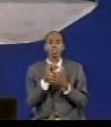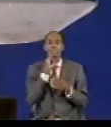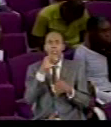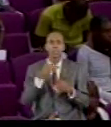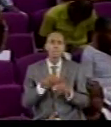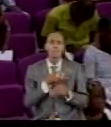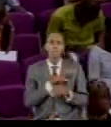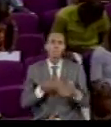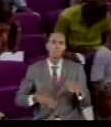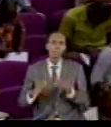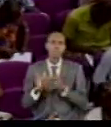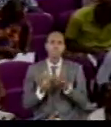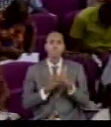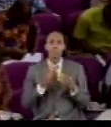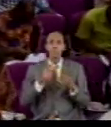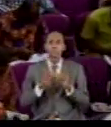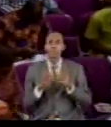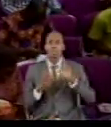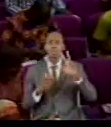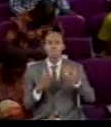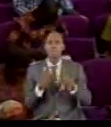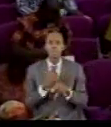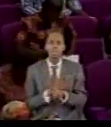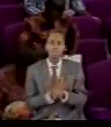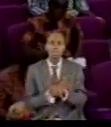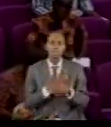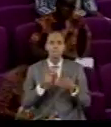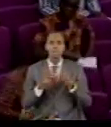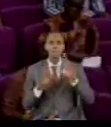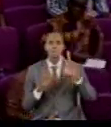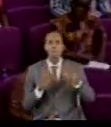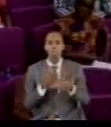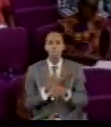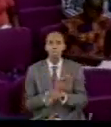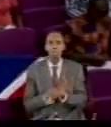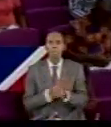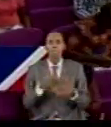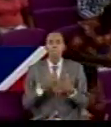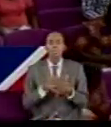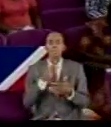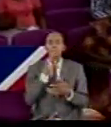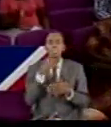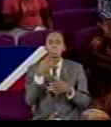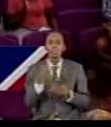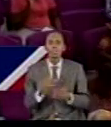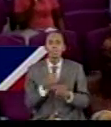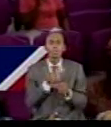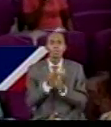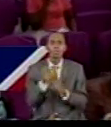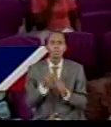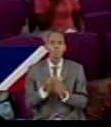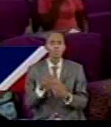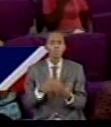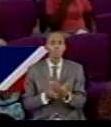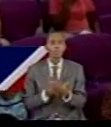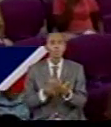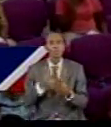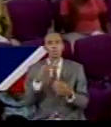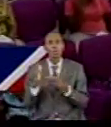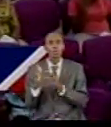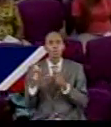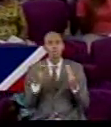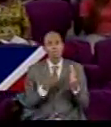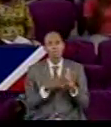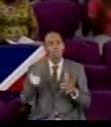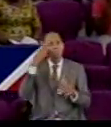We're coming to number three here. Number three is the sufficient gospel of Jesus